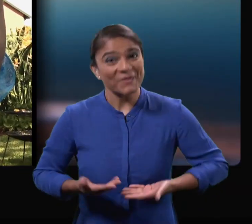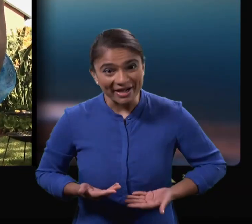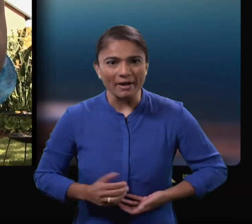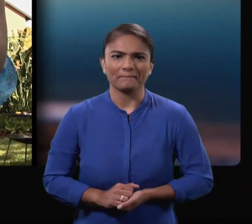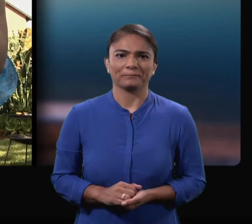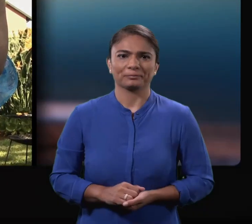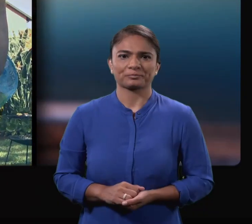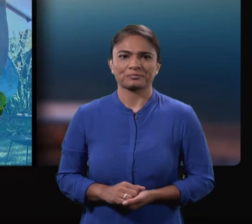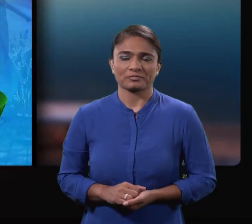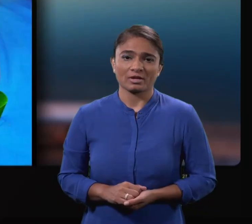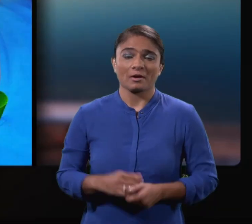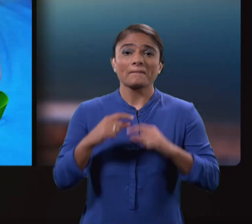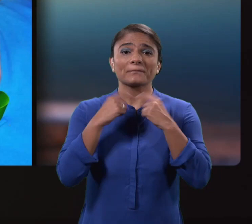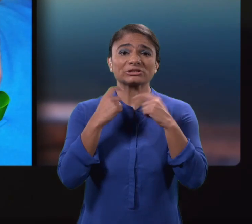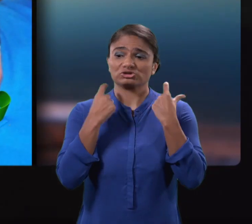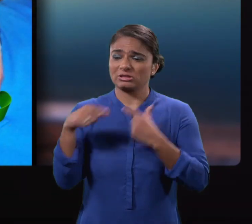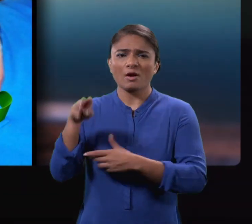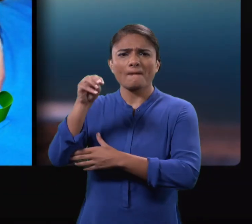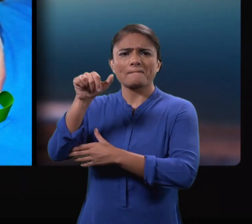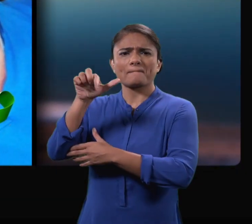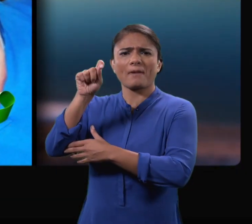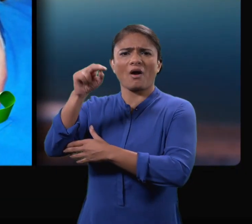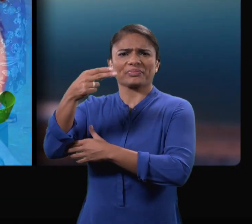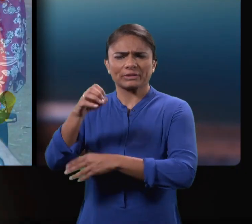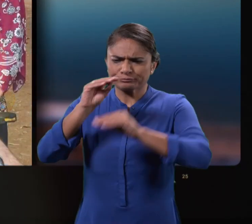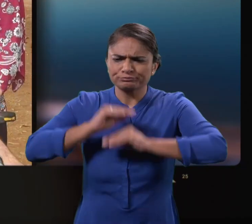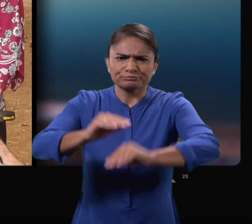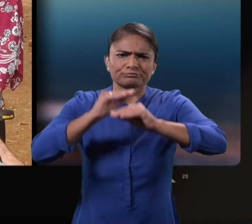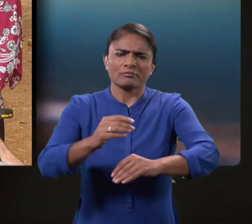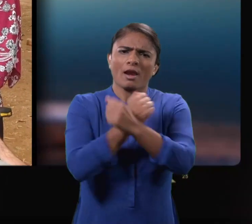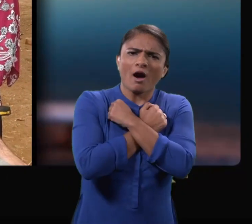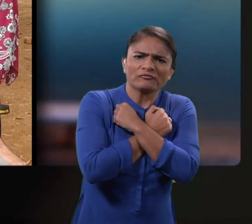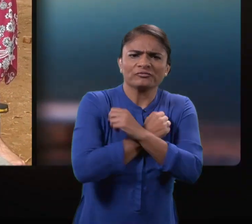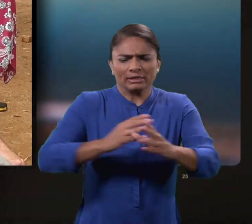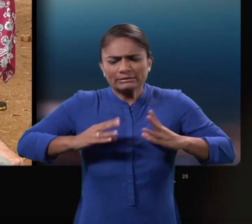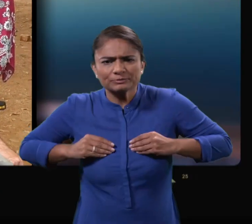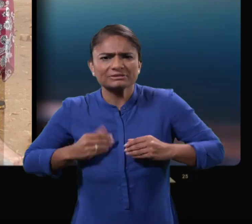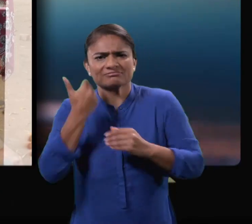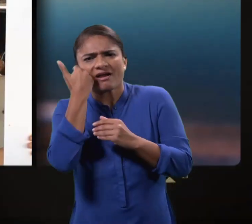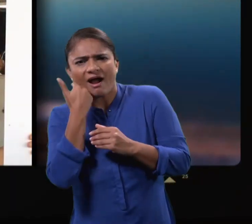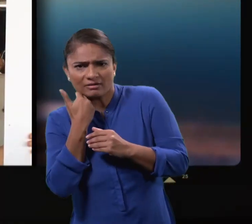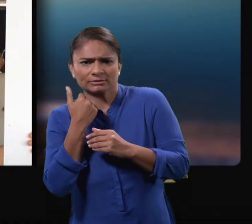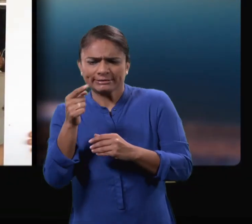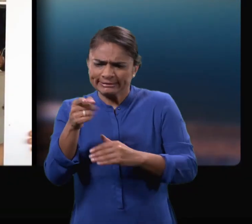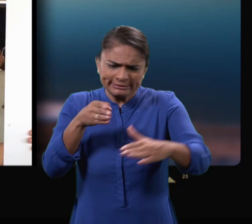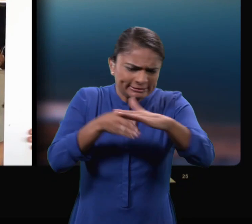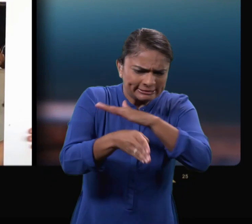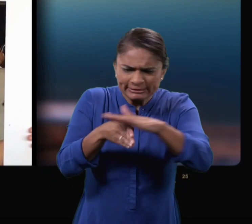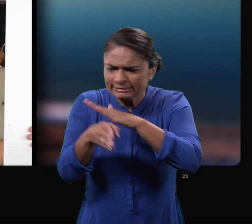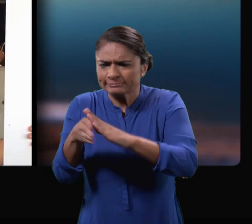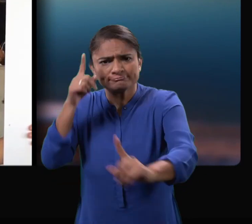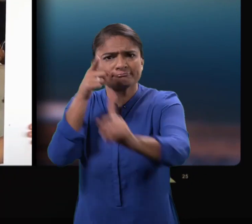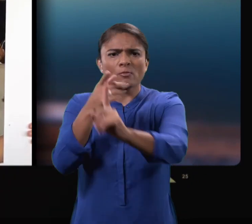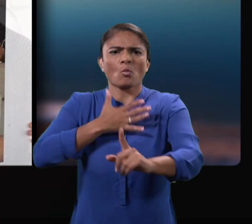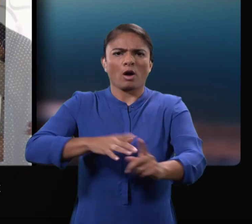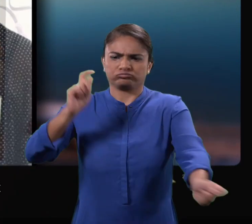Welcome back. In her ministry, Marthe-Marie teaches about love, acceptance, and kindness. Her mission is to